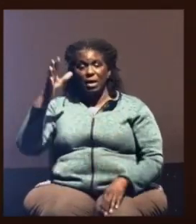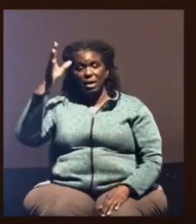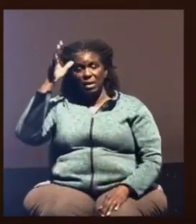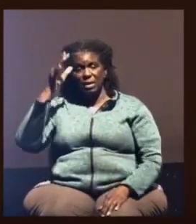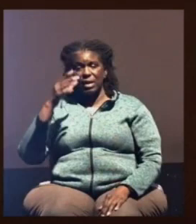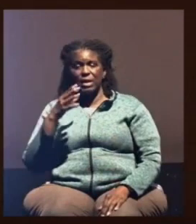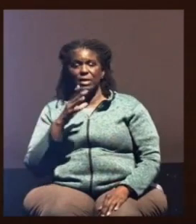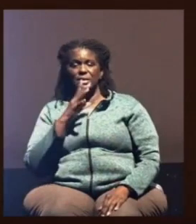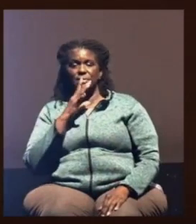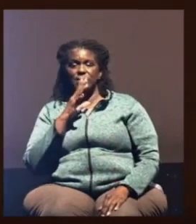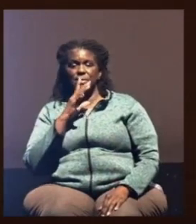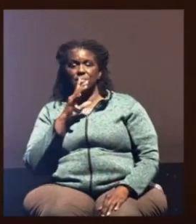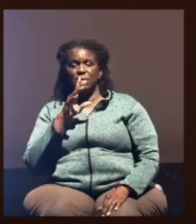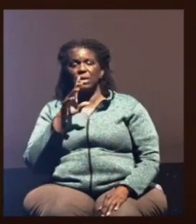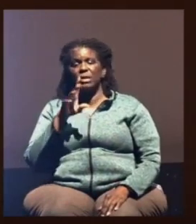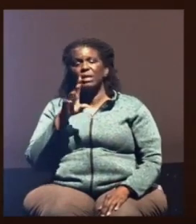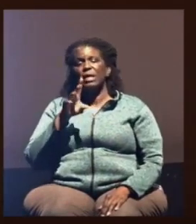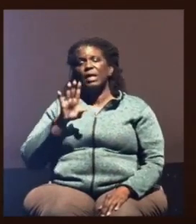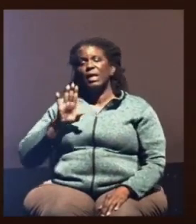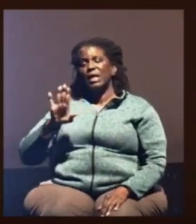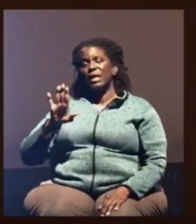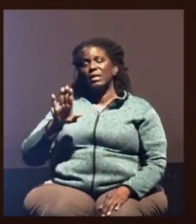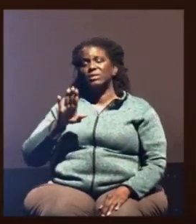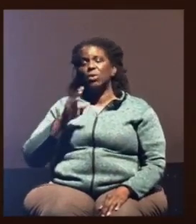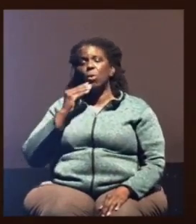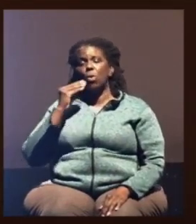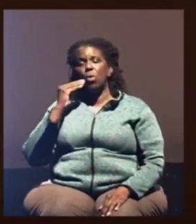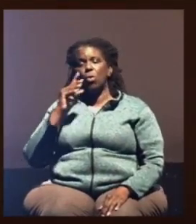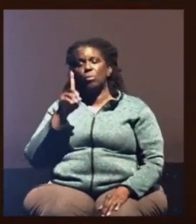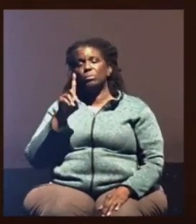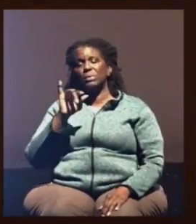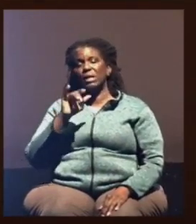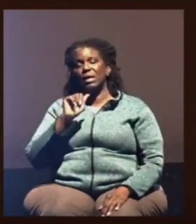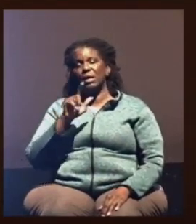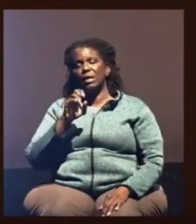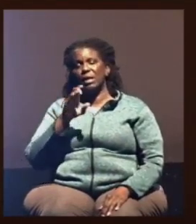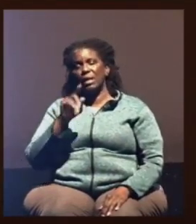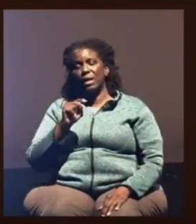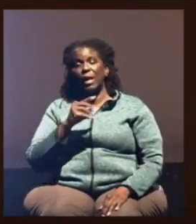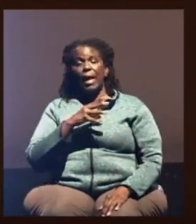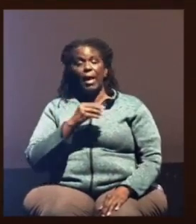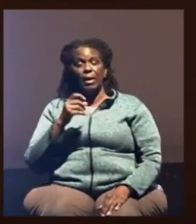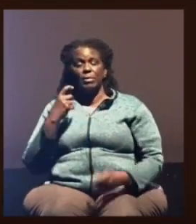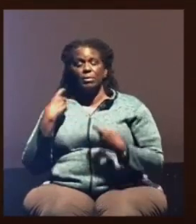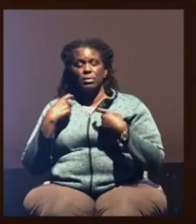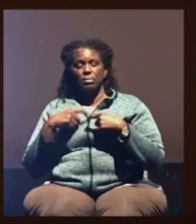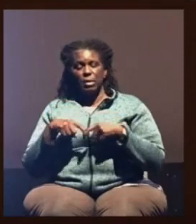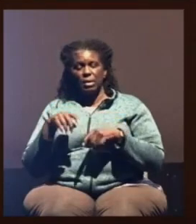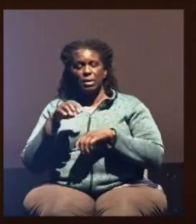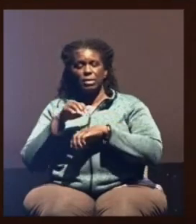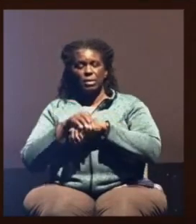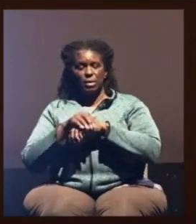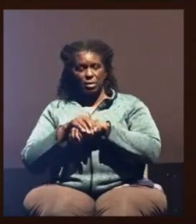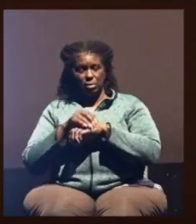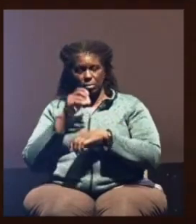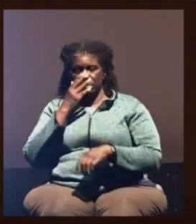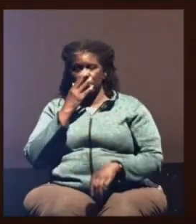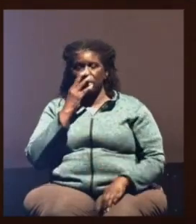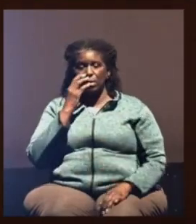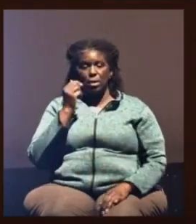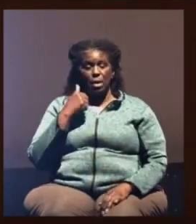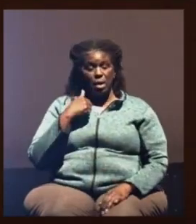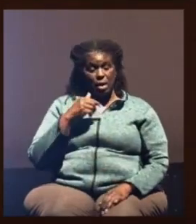a dialect called Zapoteco, a remnant from his ancestors. Growing up until the age of 5, I only